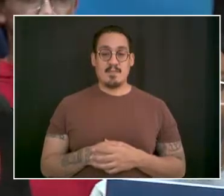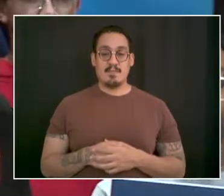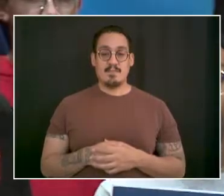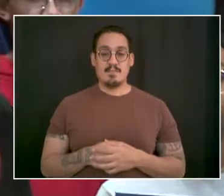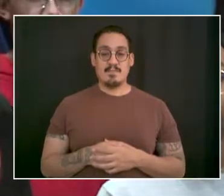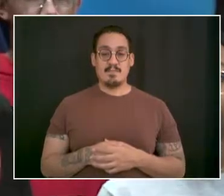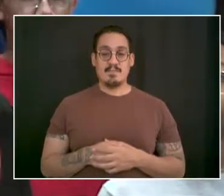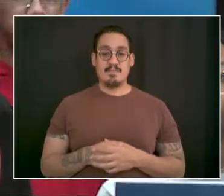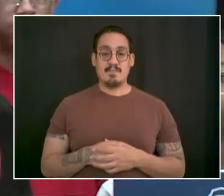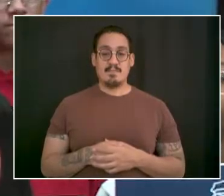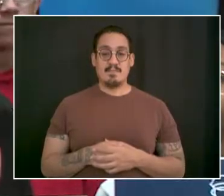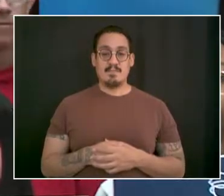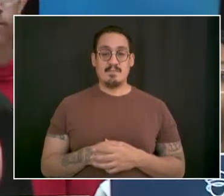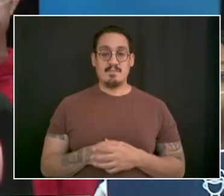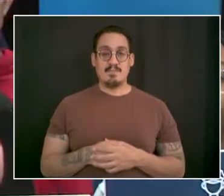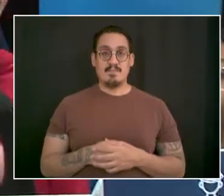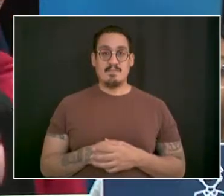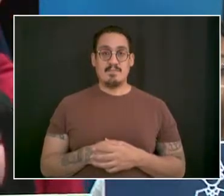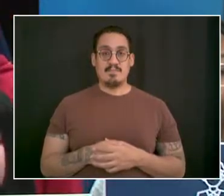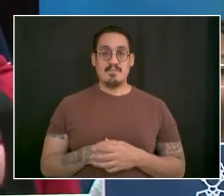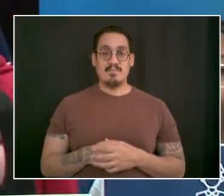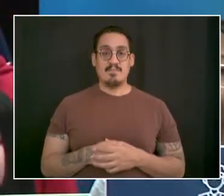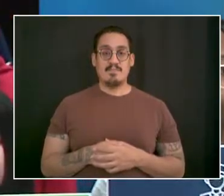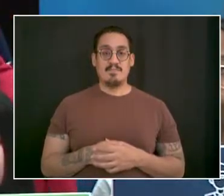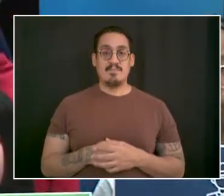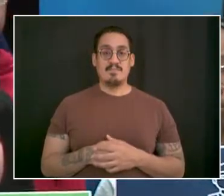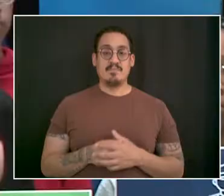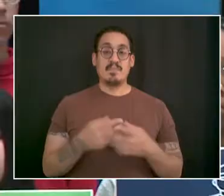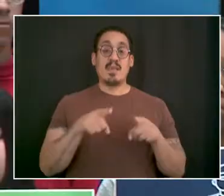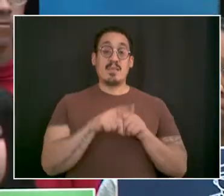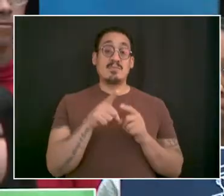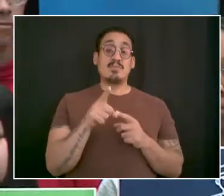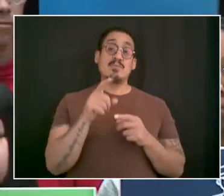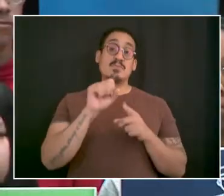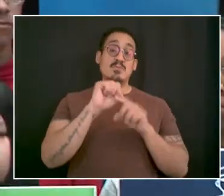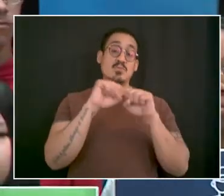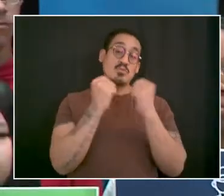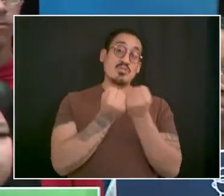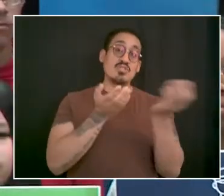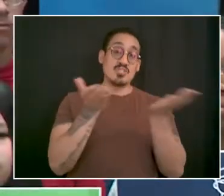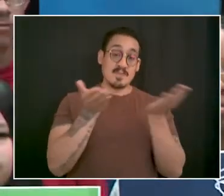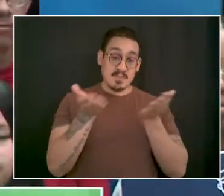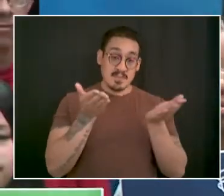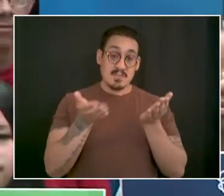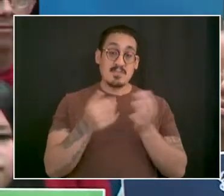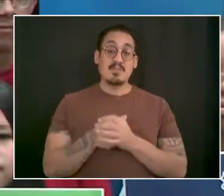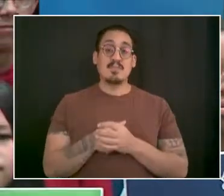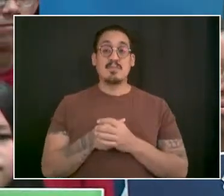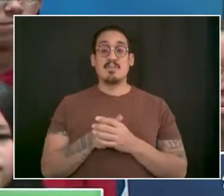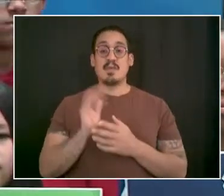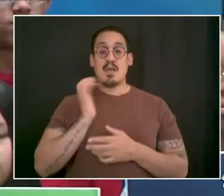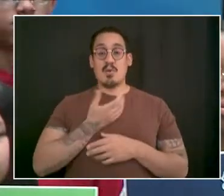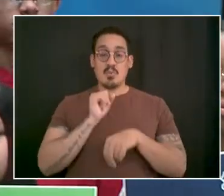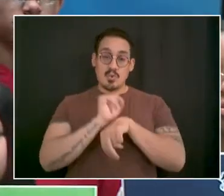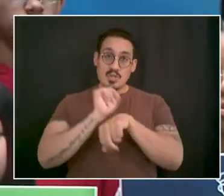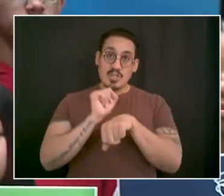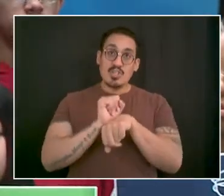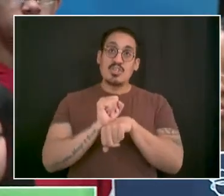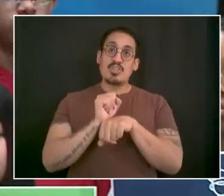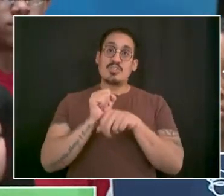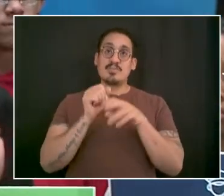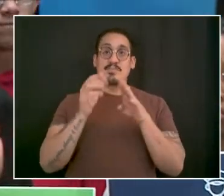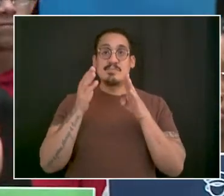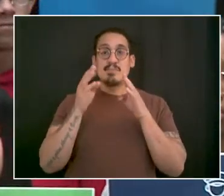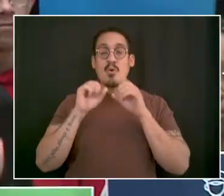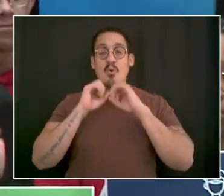Great job, HPD. As well as social services that build on our work tackling homelessness and severe